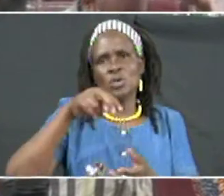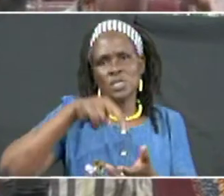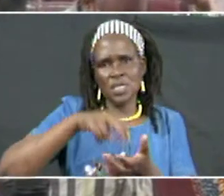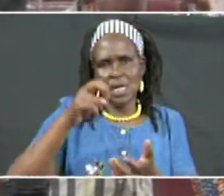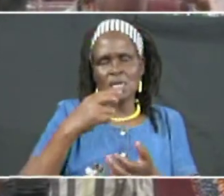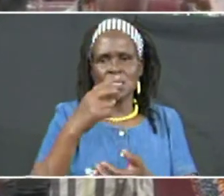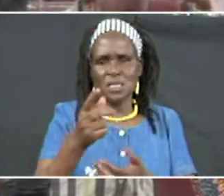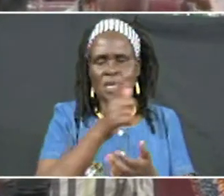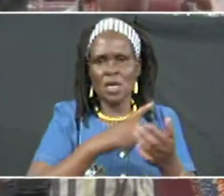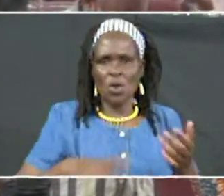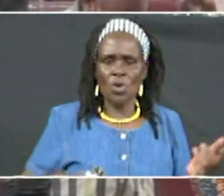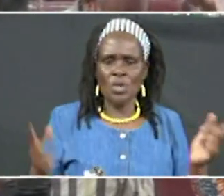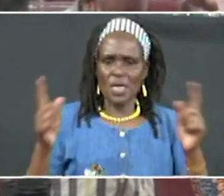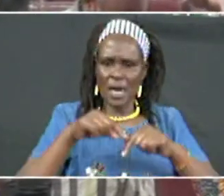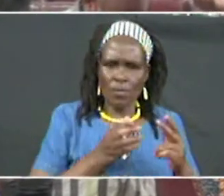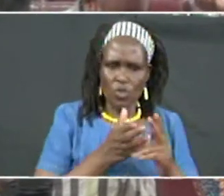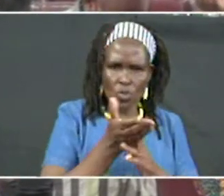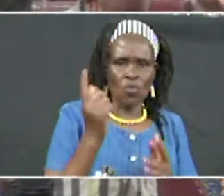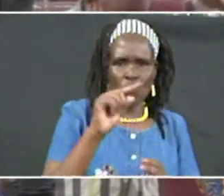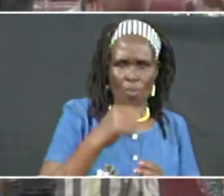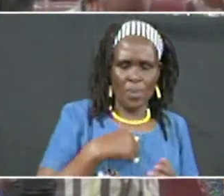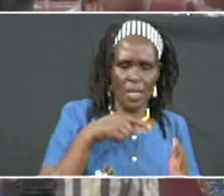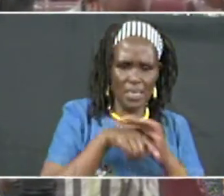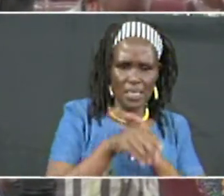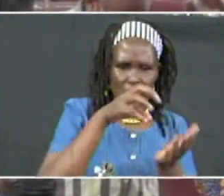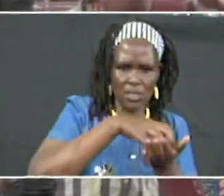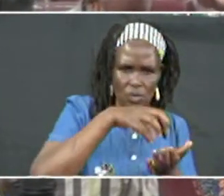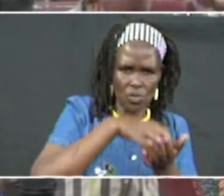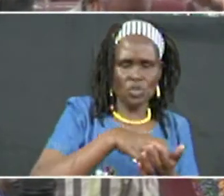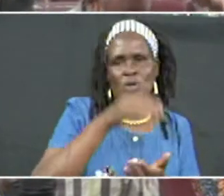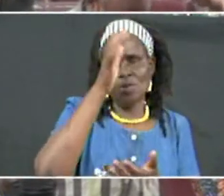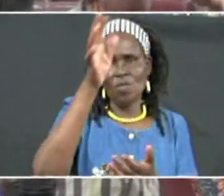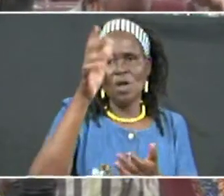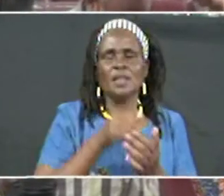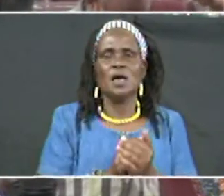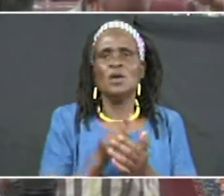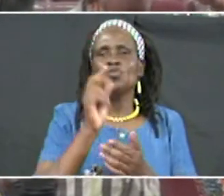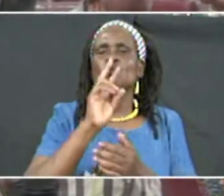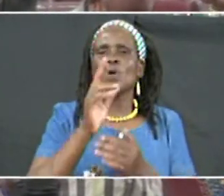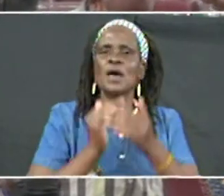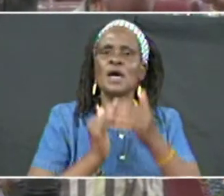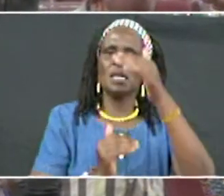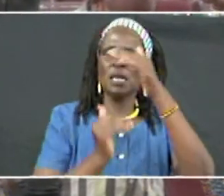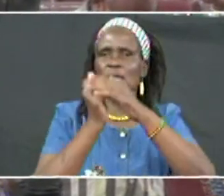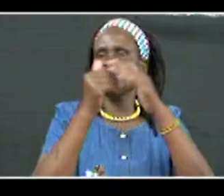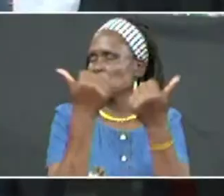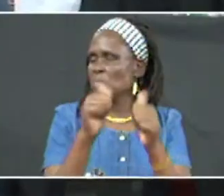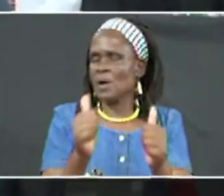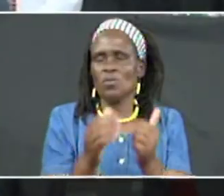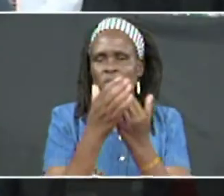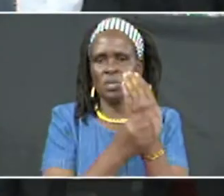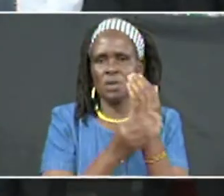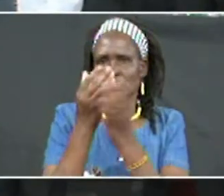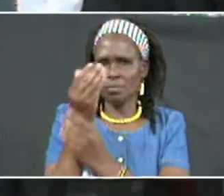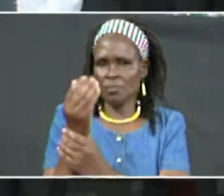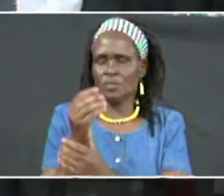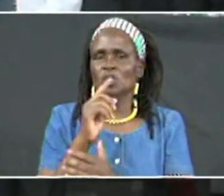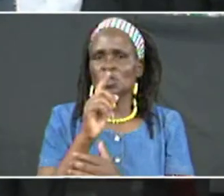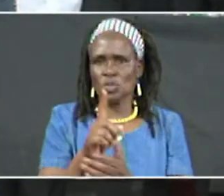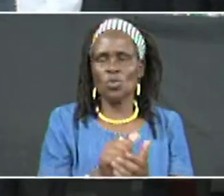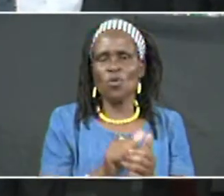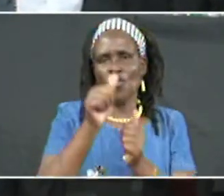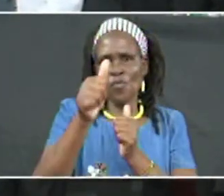come through for me in this situation. Father, you are not limited geographically. So far and away, Father,